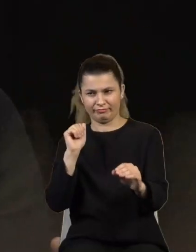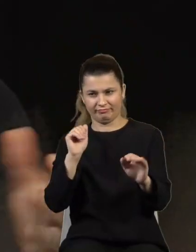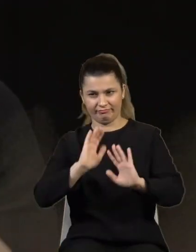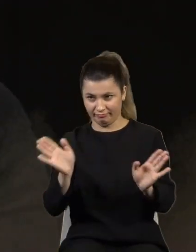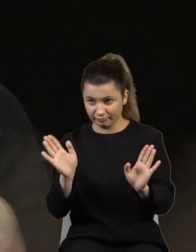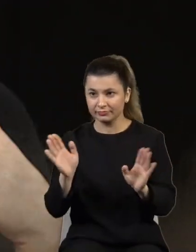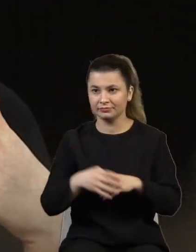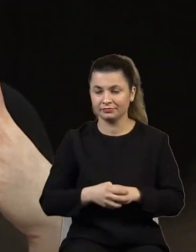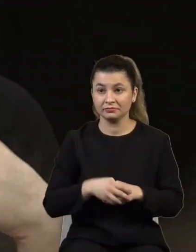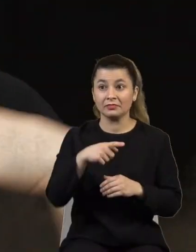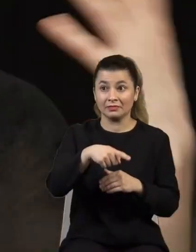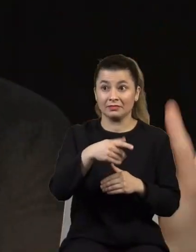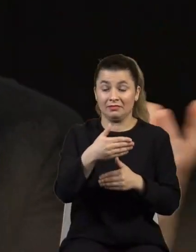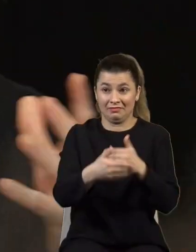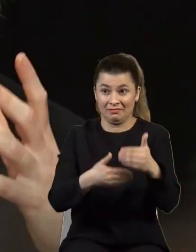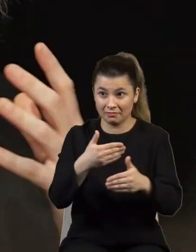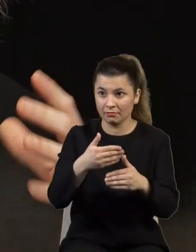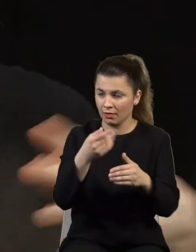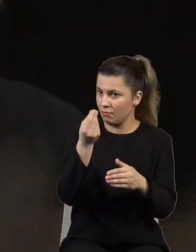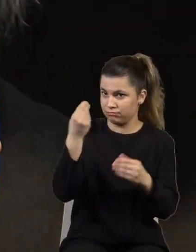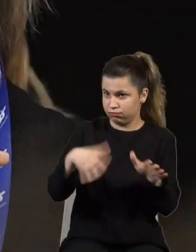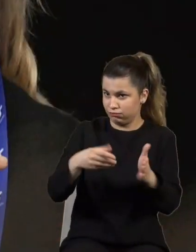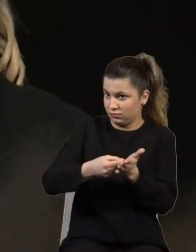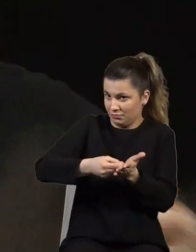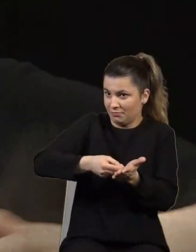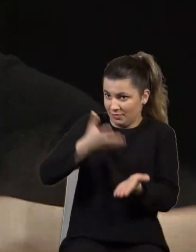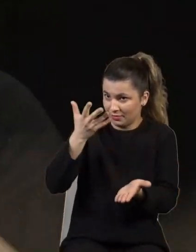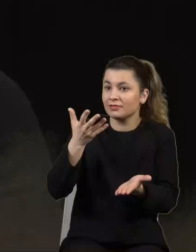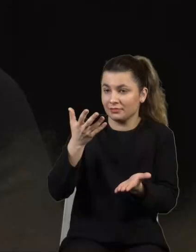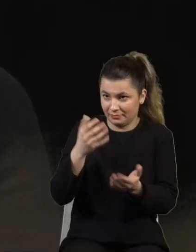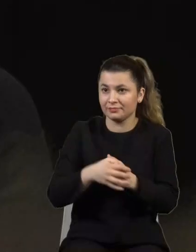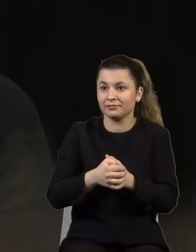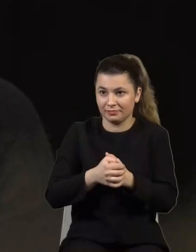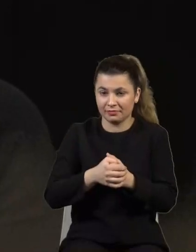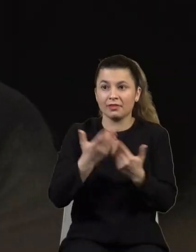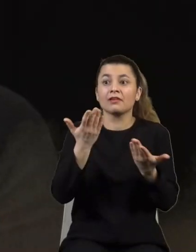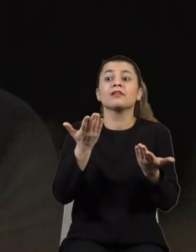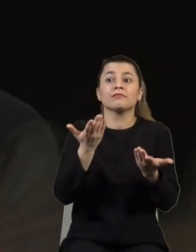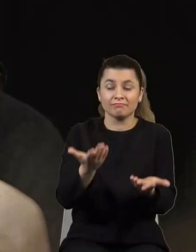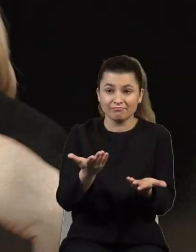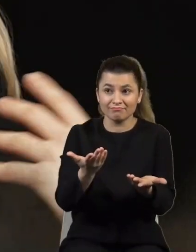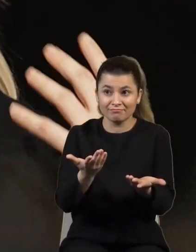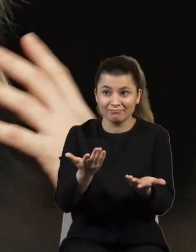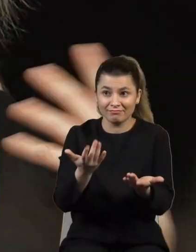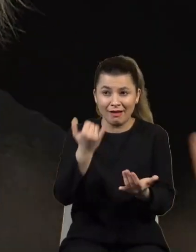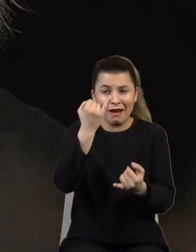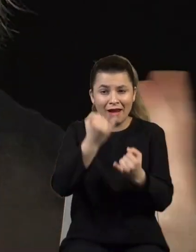morning, is to merge the best parts of cohesion and the best parts of the RRF, in the sense that cohesion really